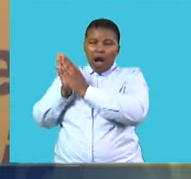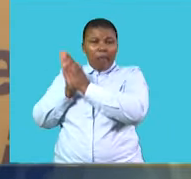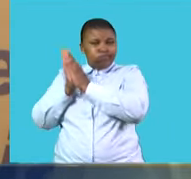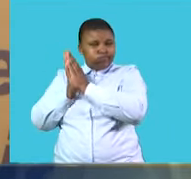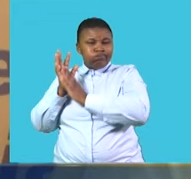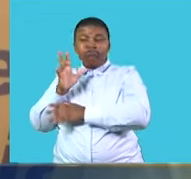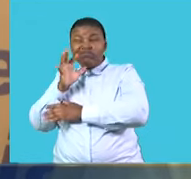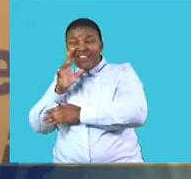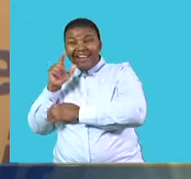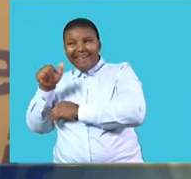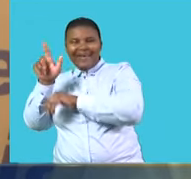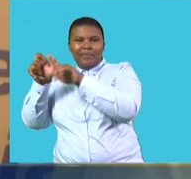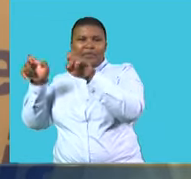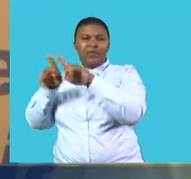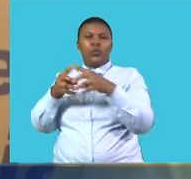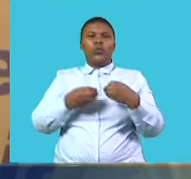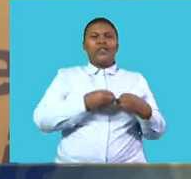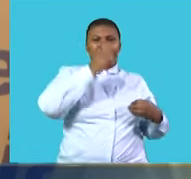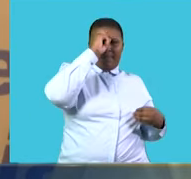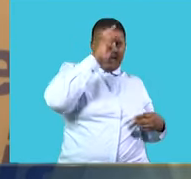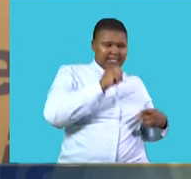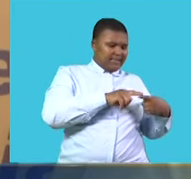and other leaders of our people,